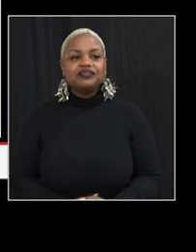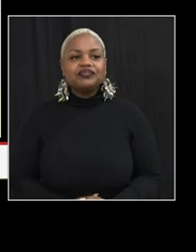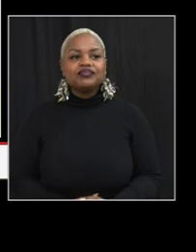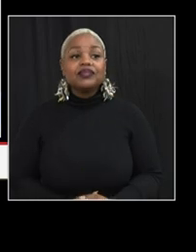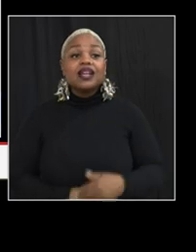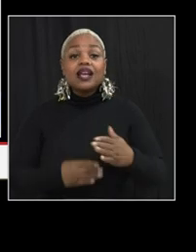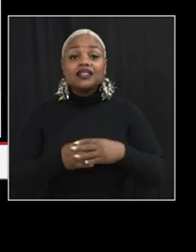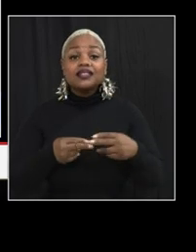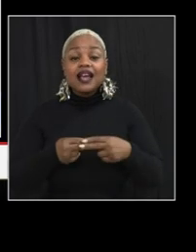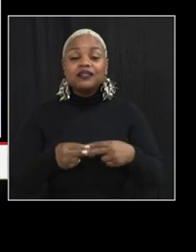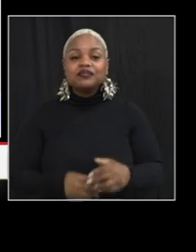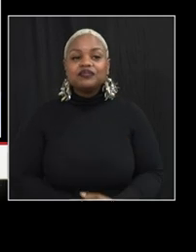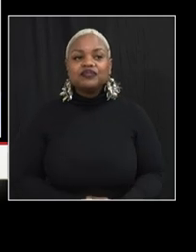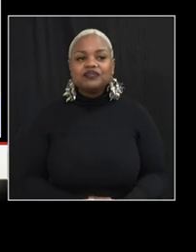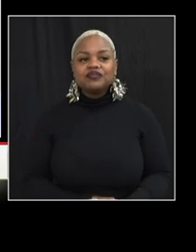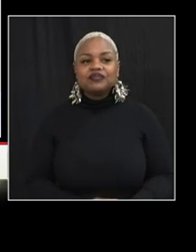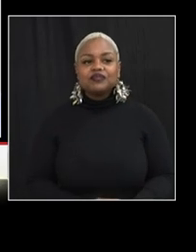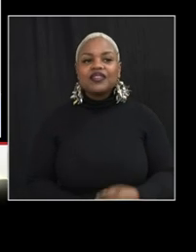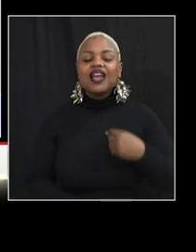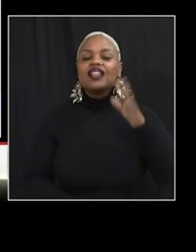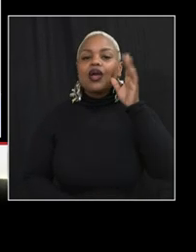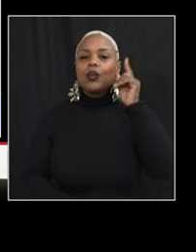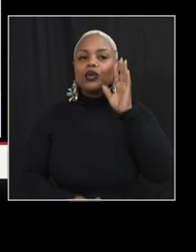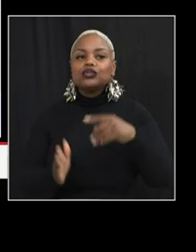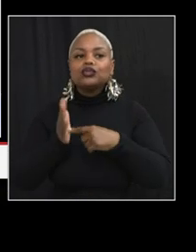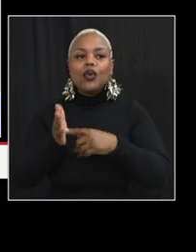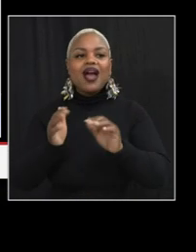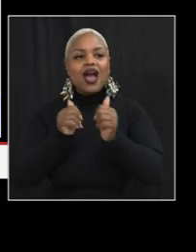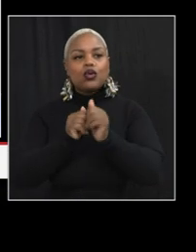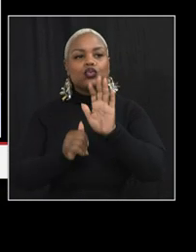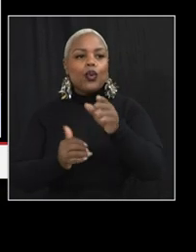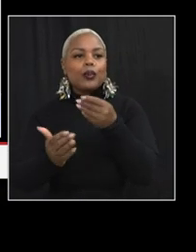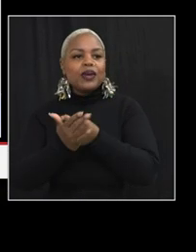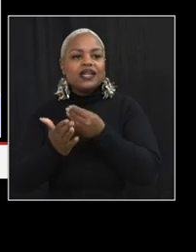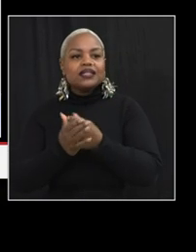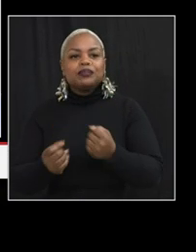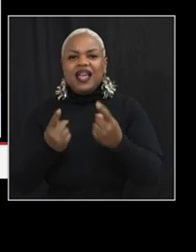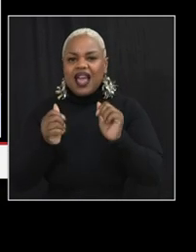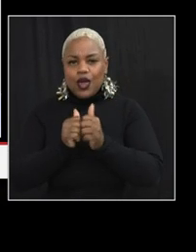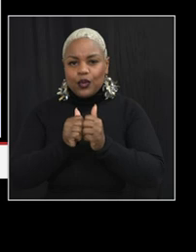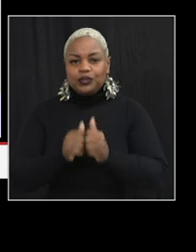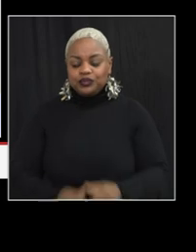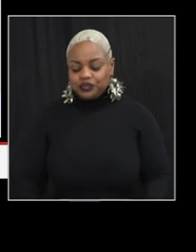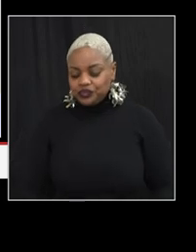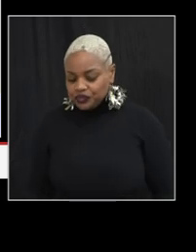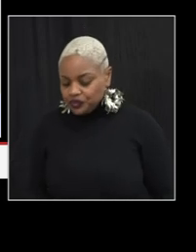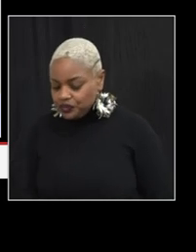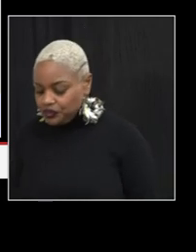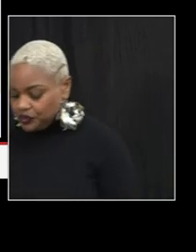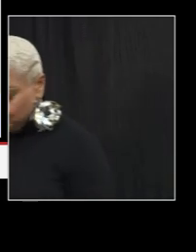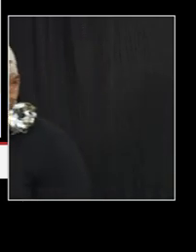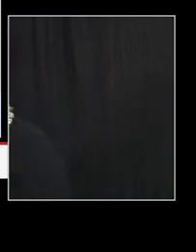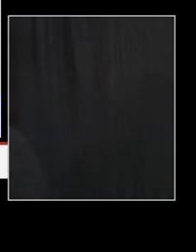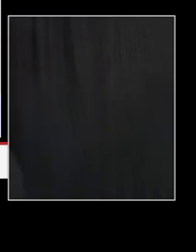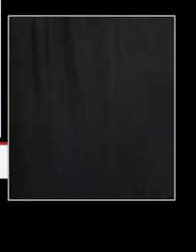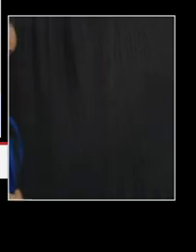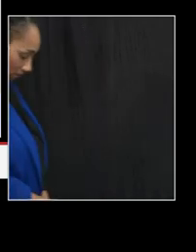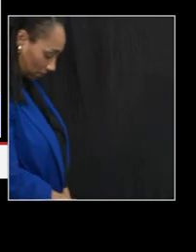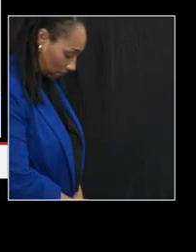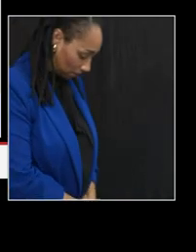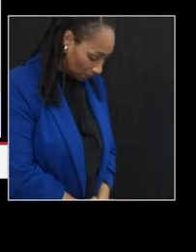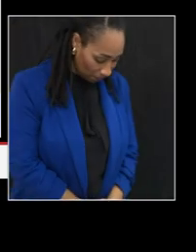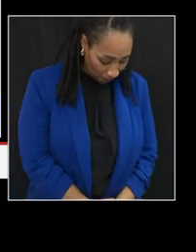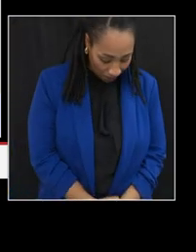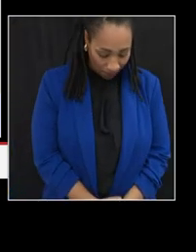about at a high level how your money is spent in our budget. And if you think about this, it's not sort of